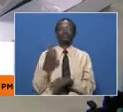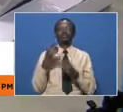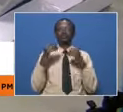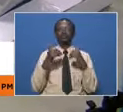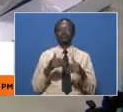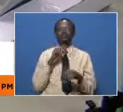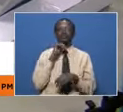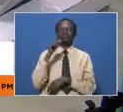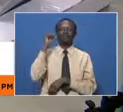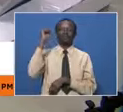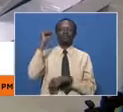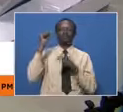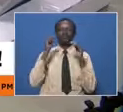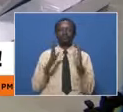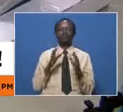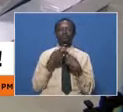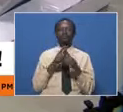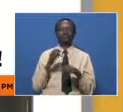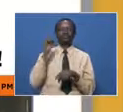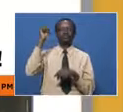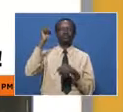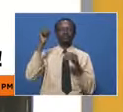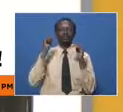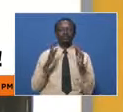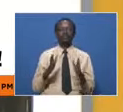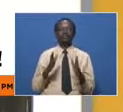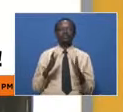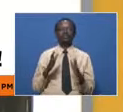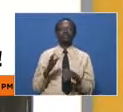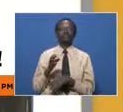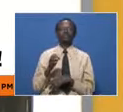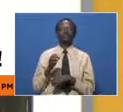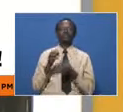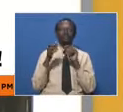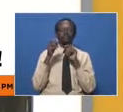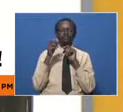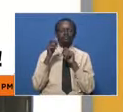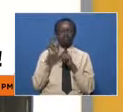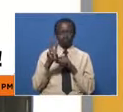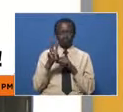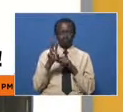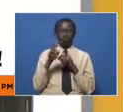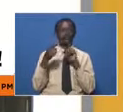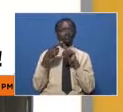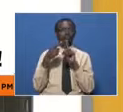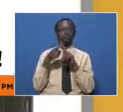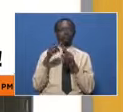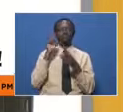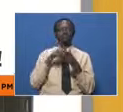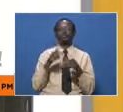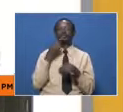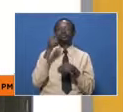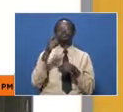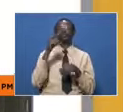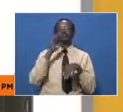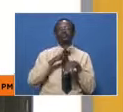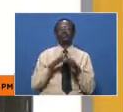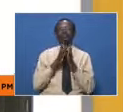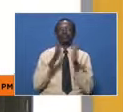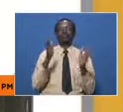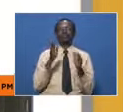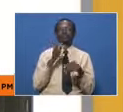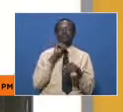thing that the politicians will tell you, at least the two things they will tell you, first is what they tell you in public is not what they do in